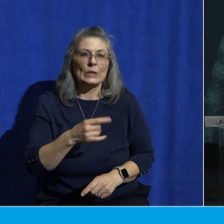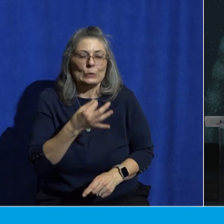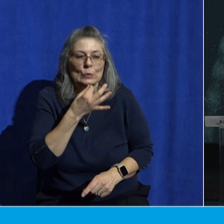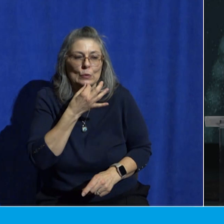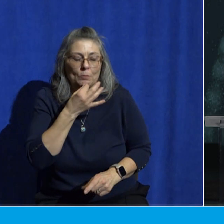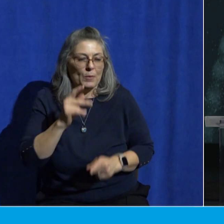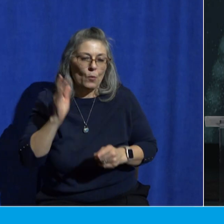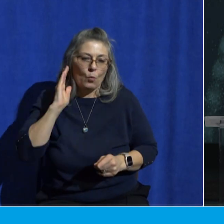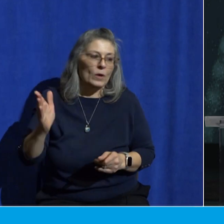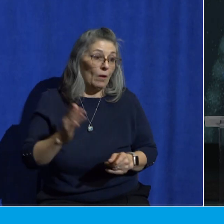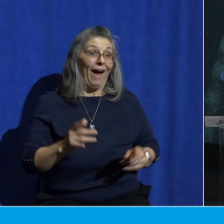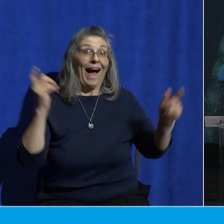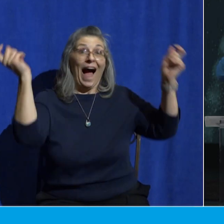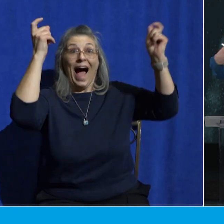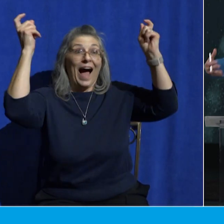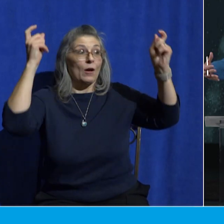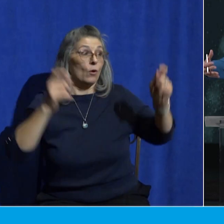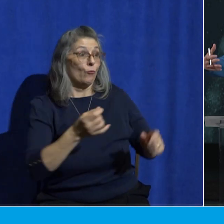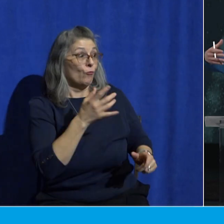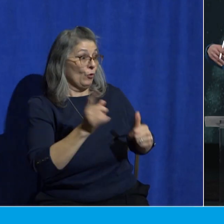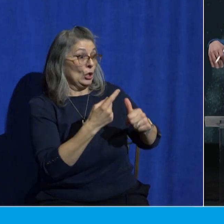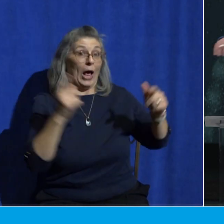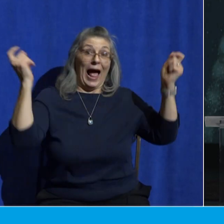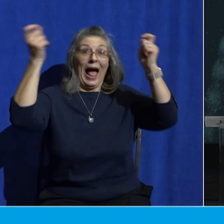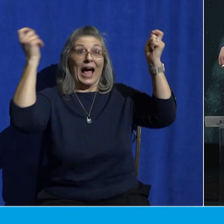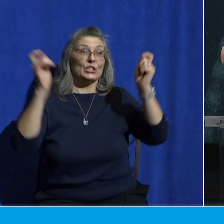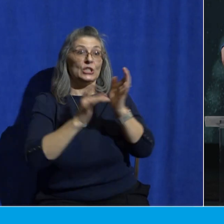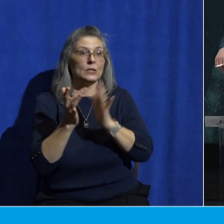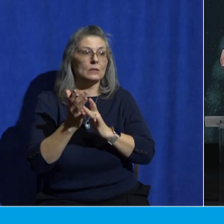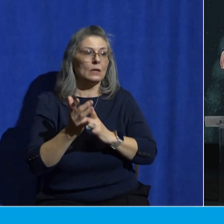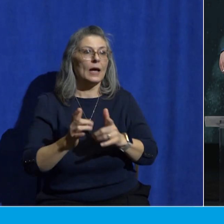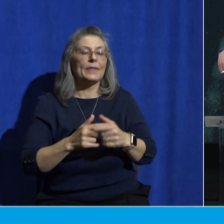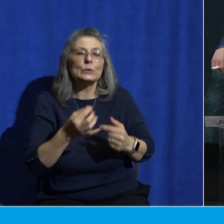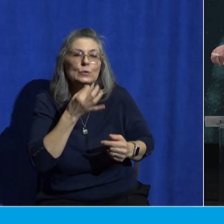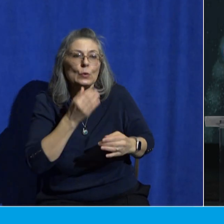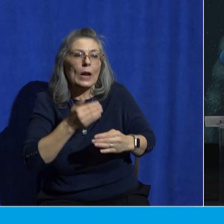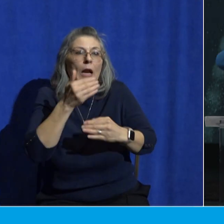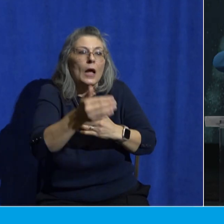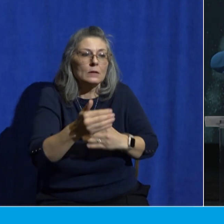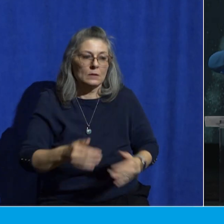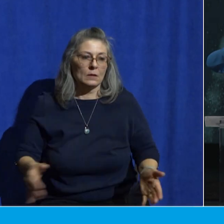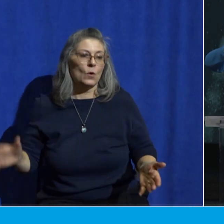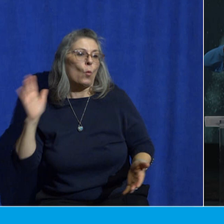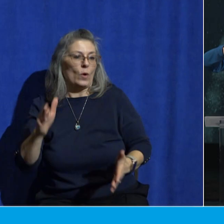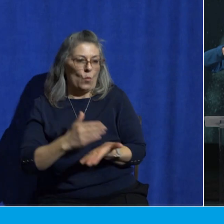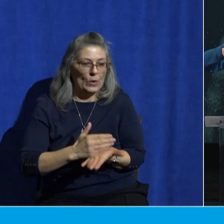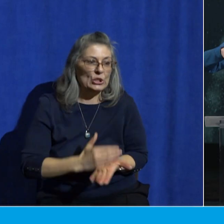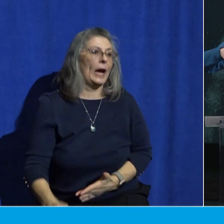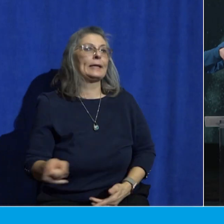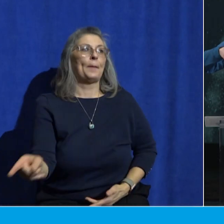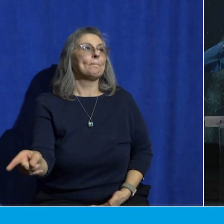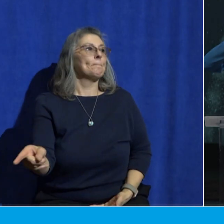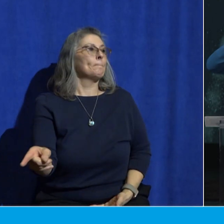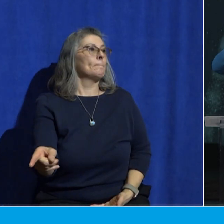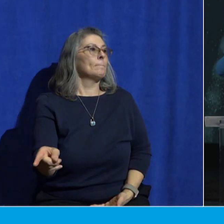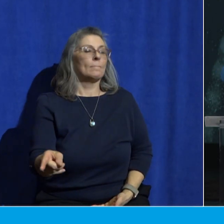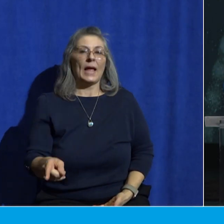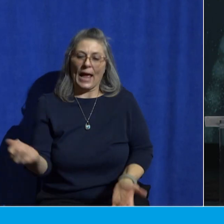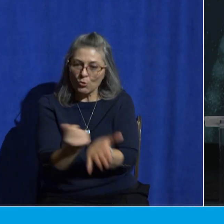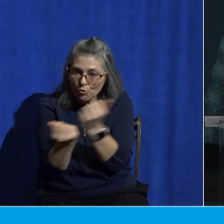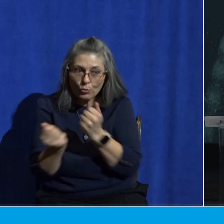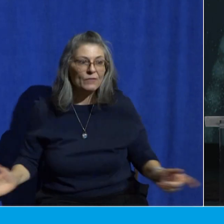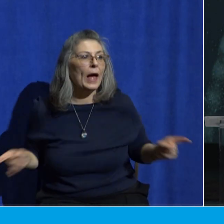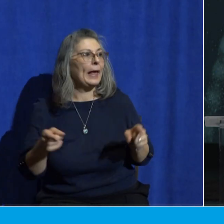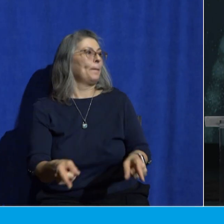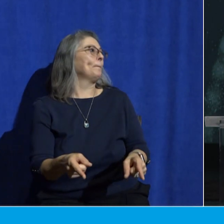him. And not long after that, Jerusalem would actually be destroyed. So what does Jesus